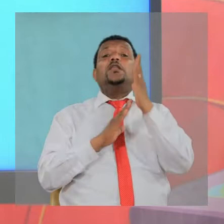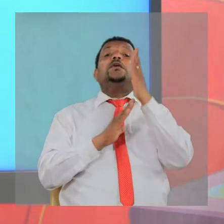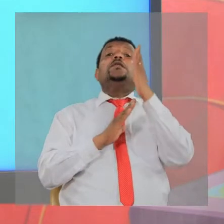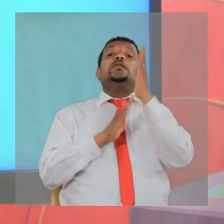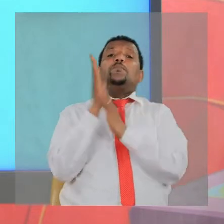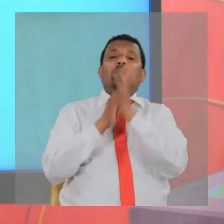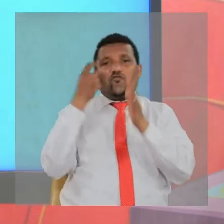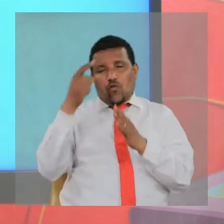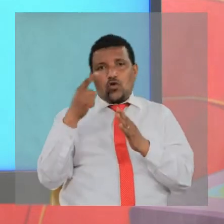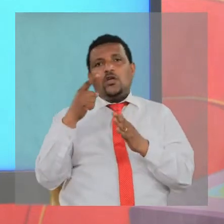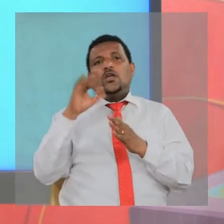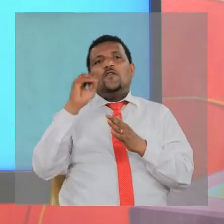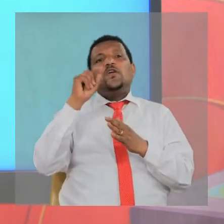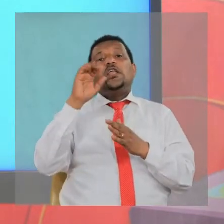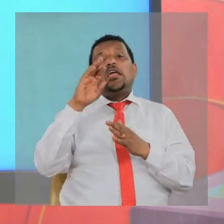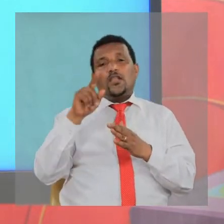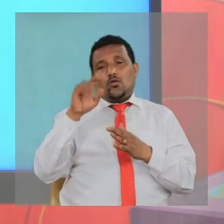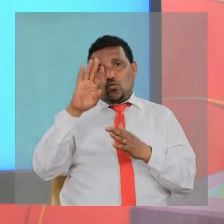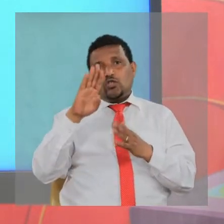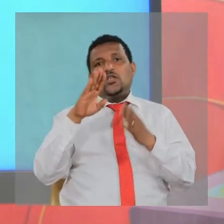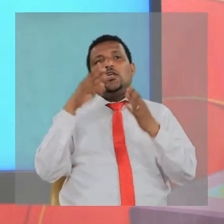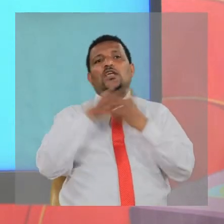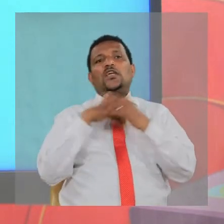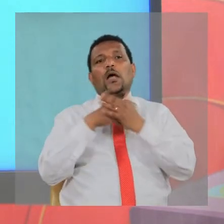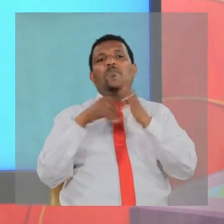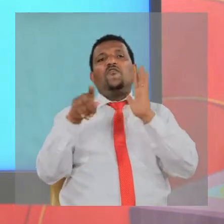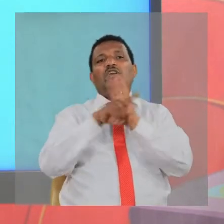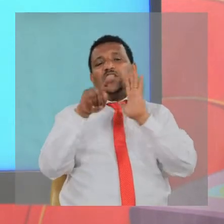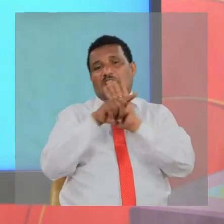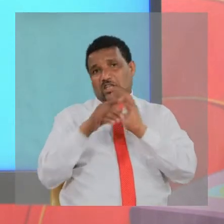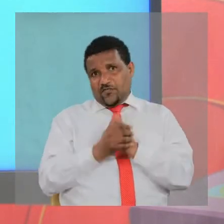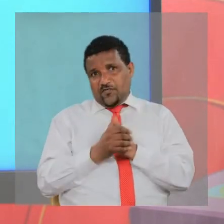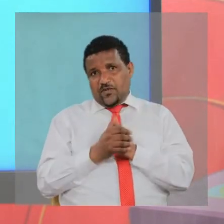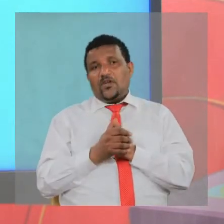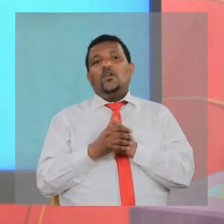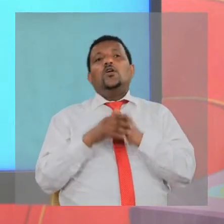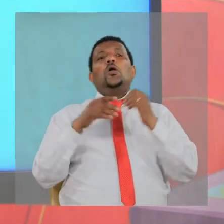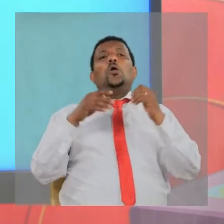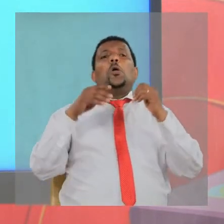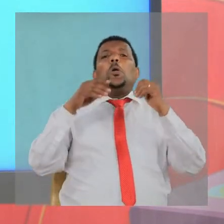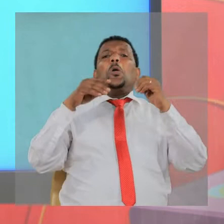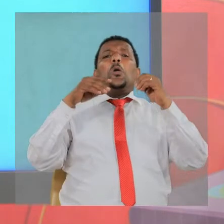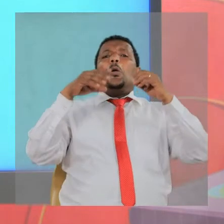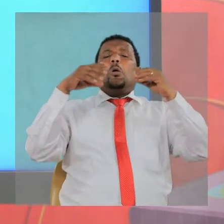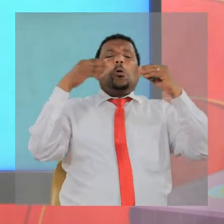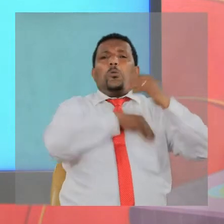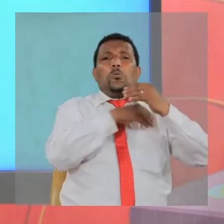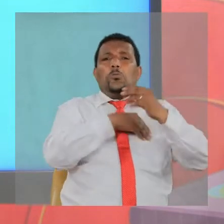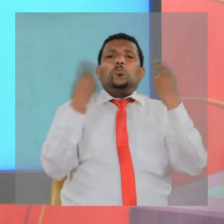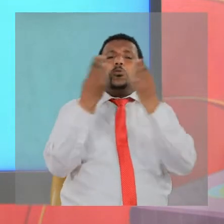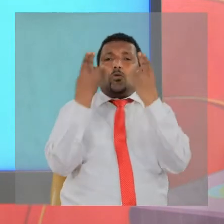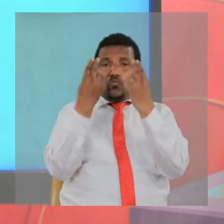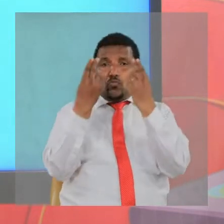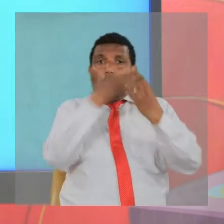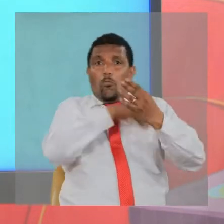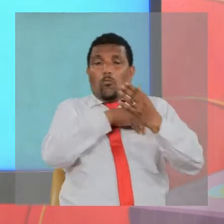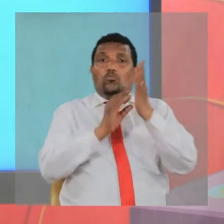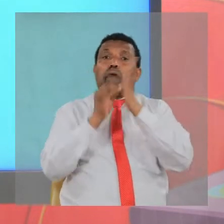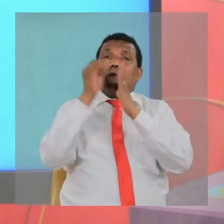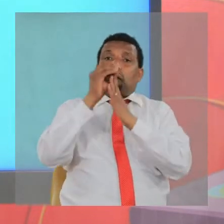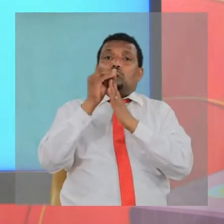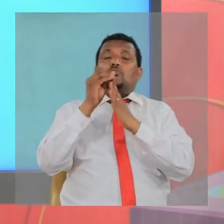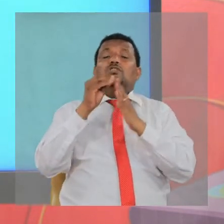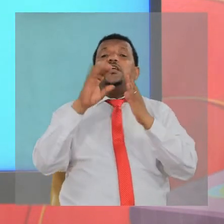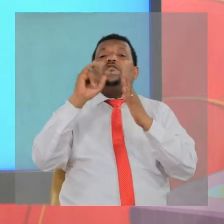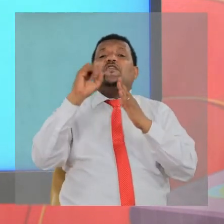goods. Inferior goods are those goods whose income effect is negative. That means as income of a consumer increases, then the demand for inferior